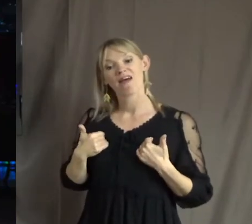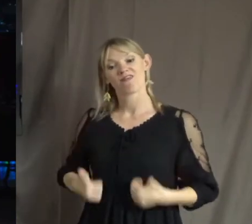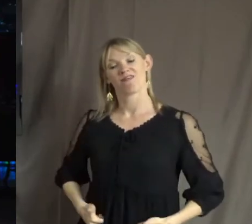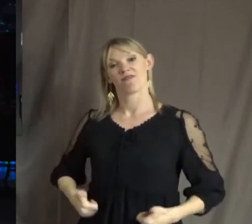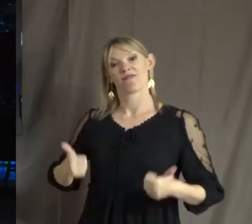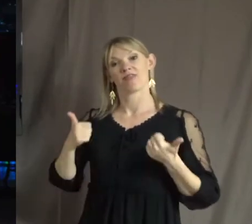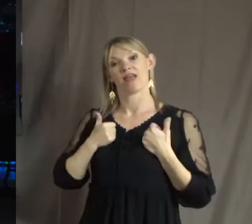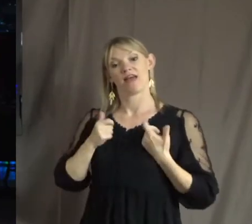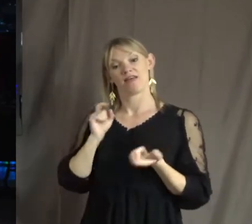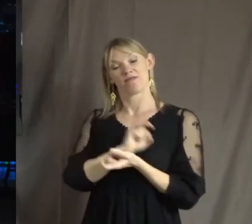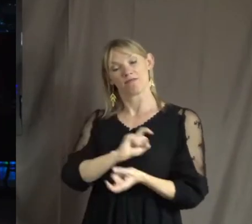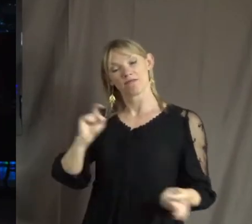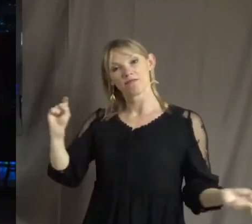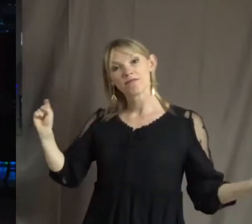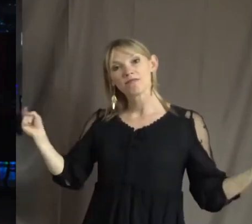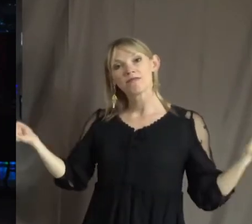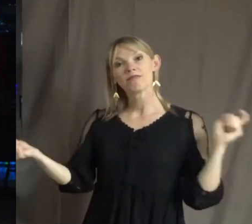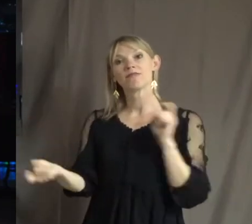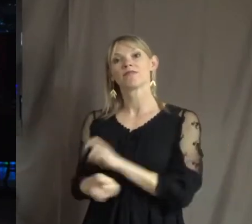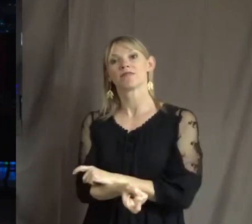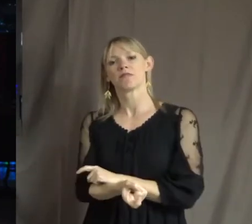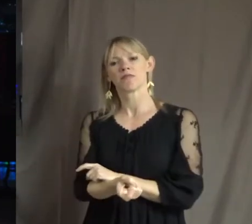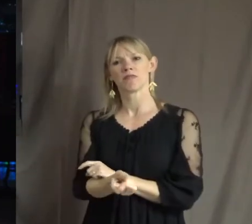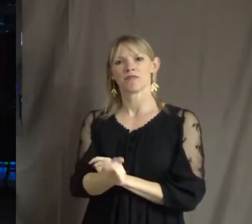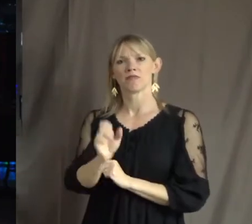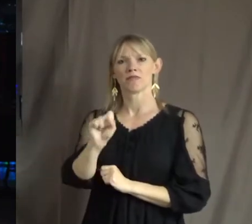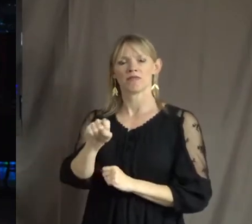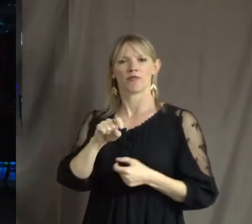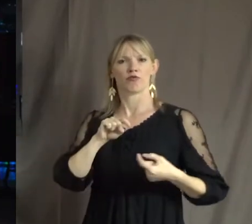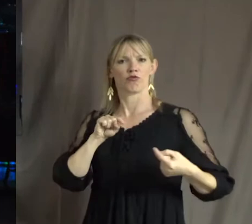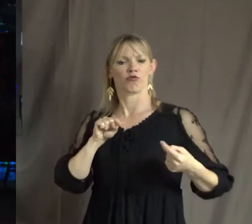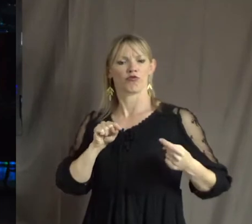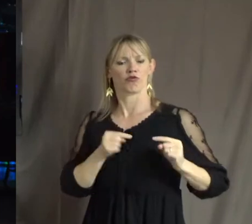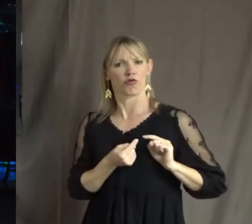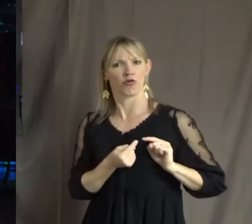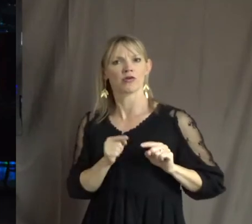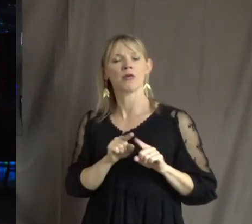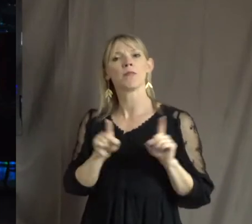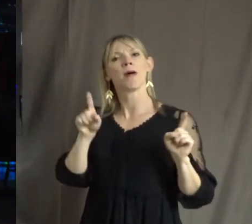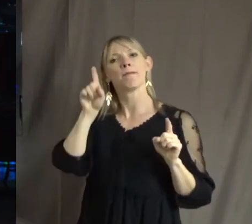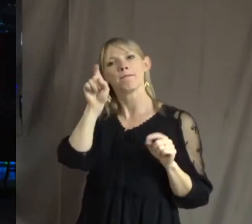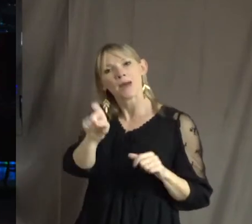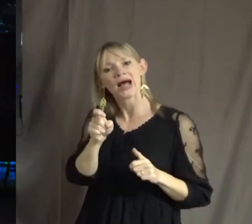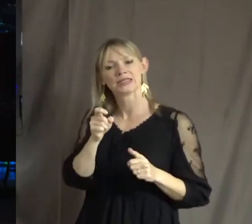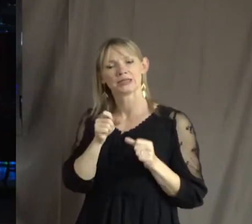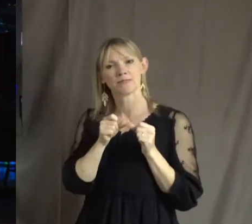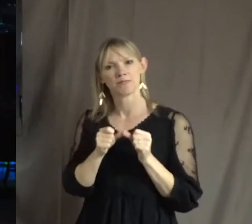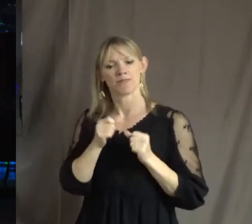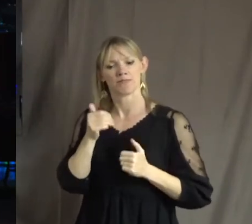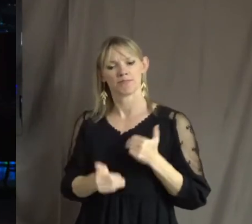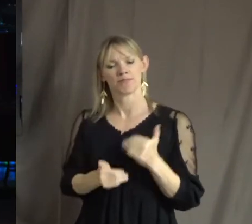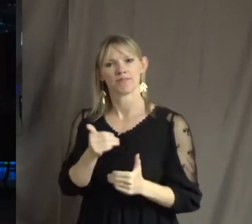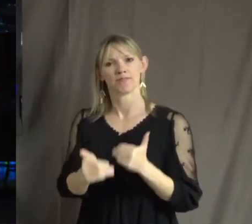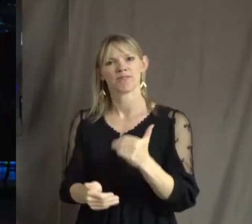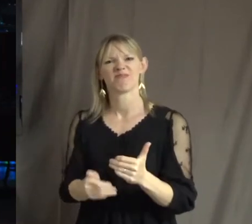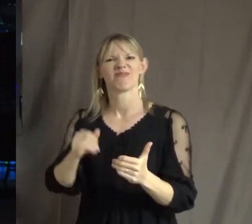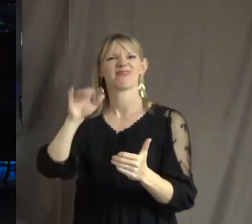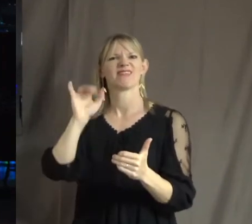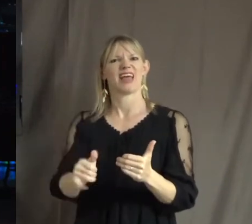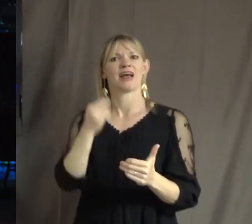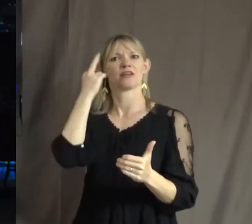lives that, yes, it hurts, but we have to move forward. So that's why I